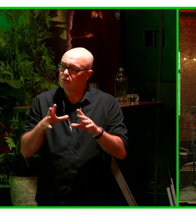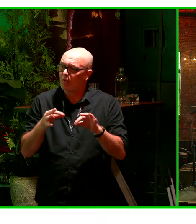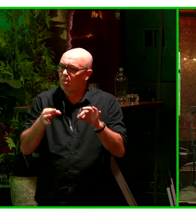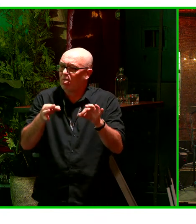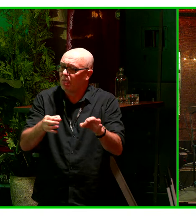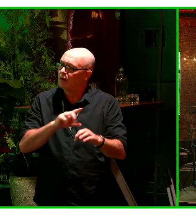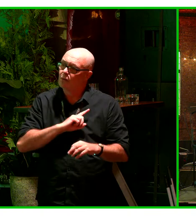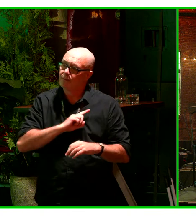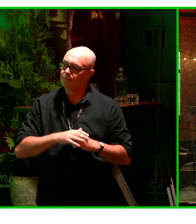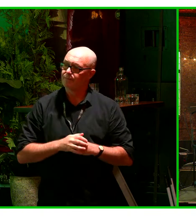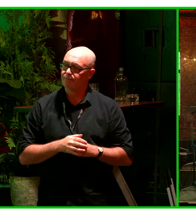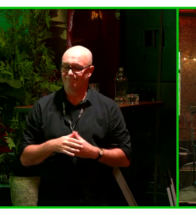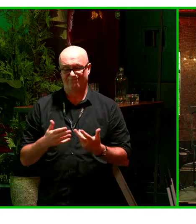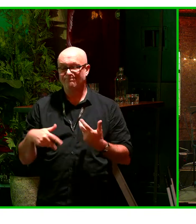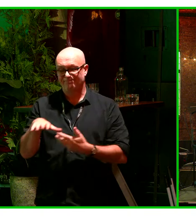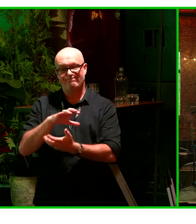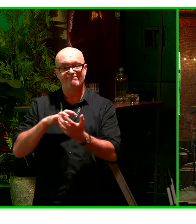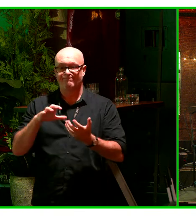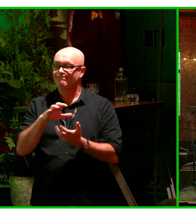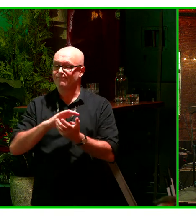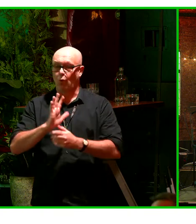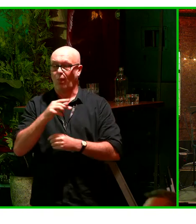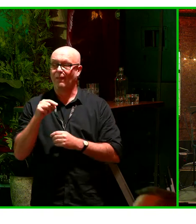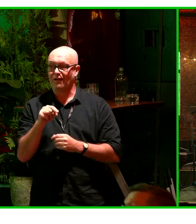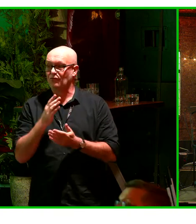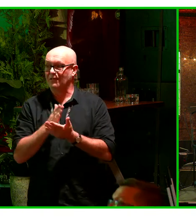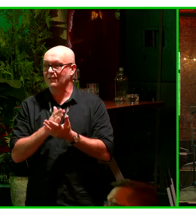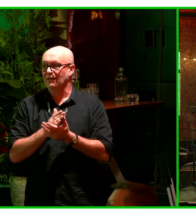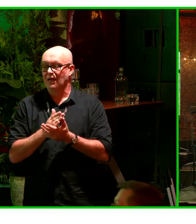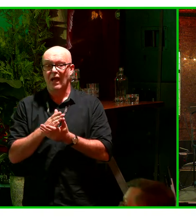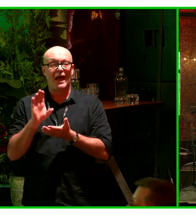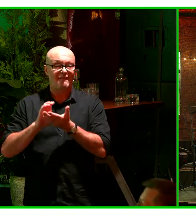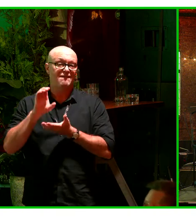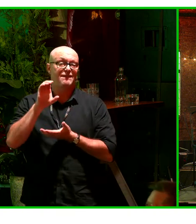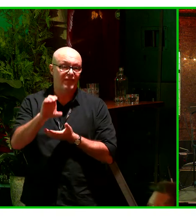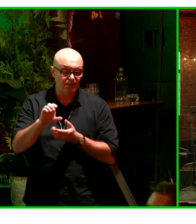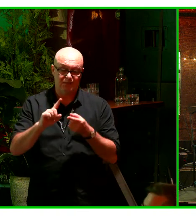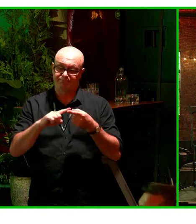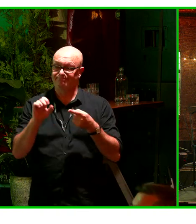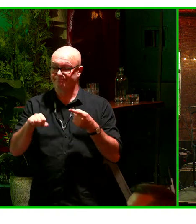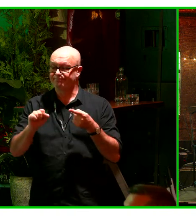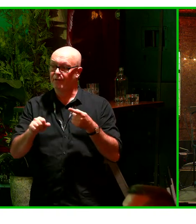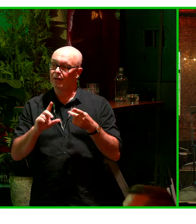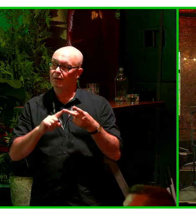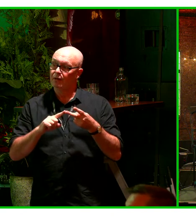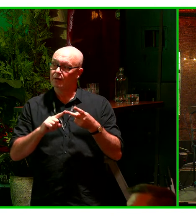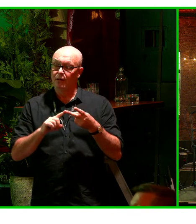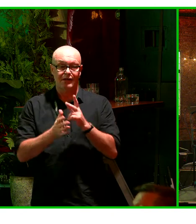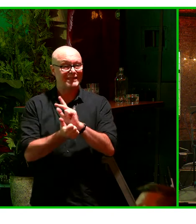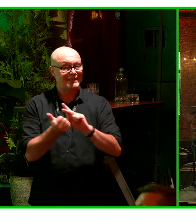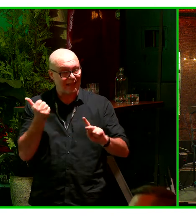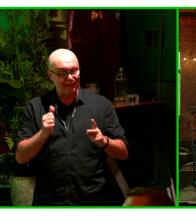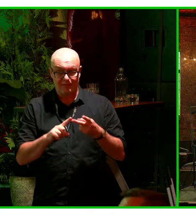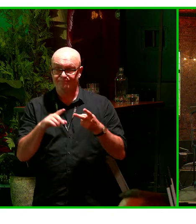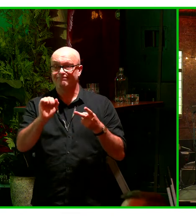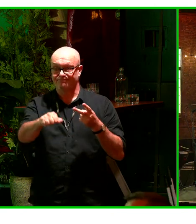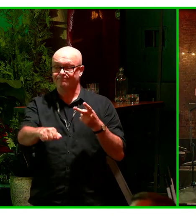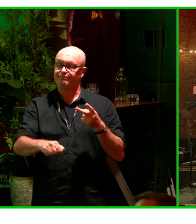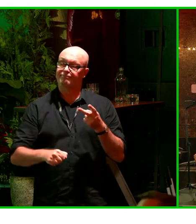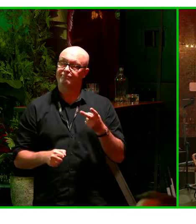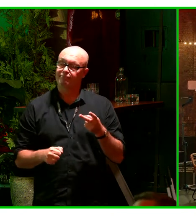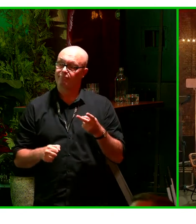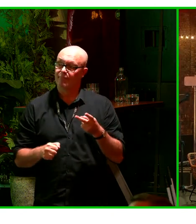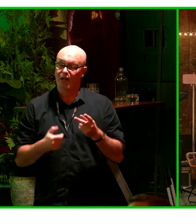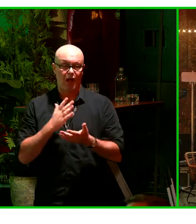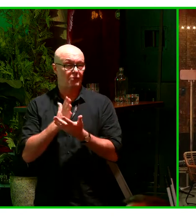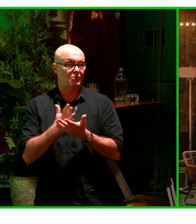the barriers? It's a bit of all of those things, Helen. It is funding, as Steve said, but it is also skills. You know, there is